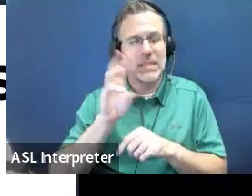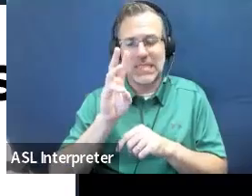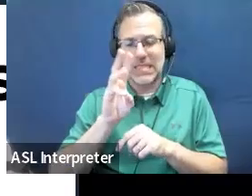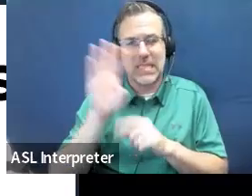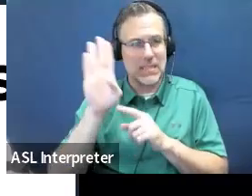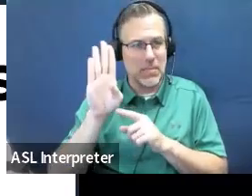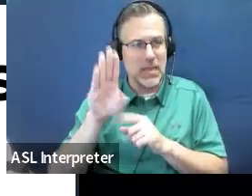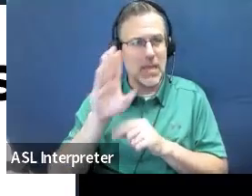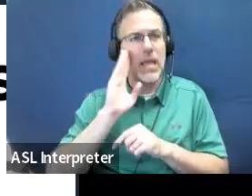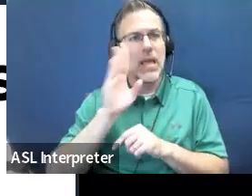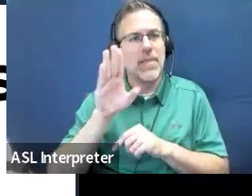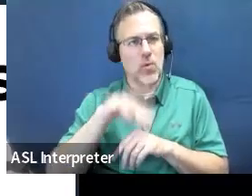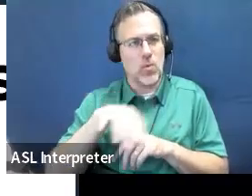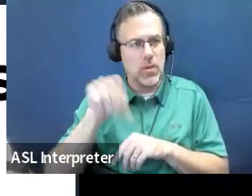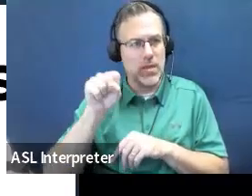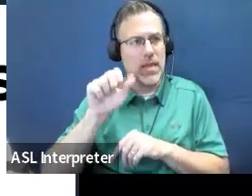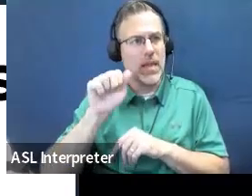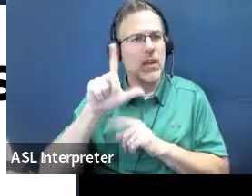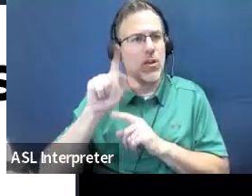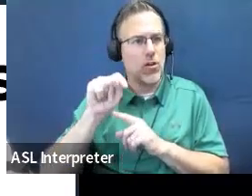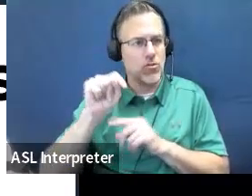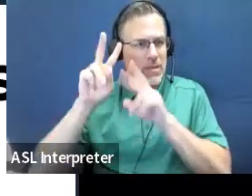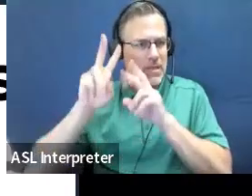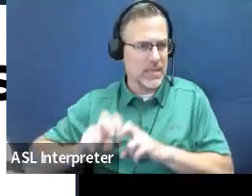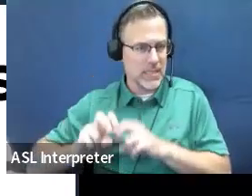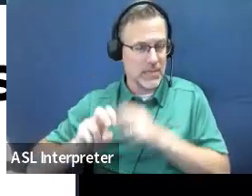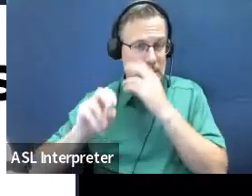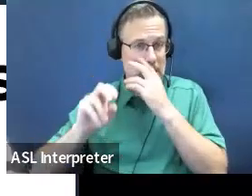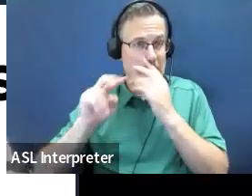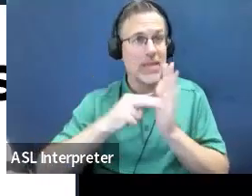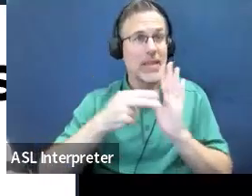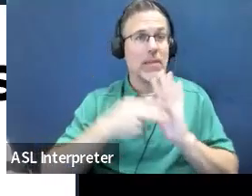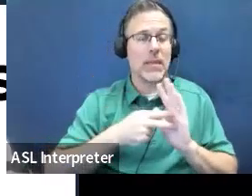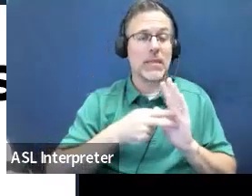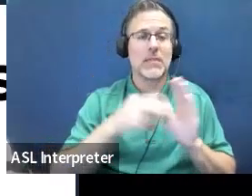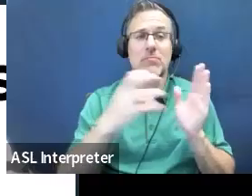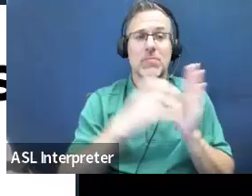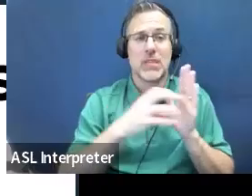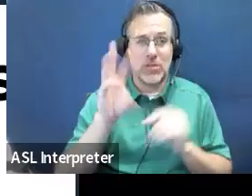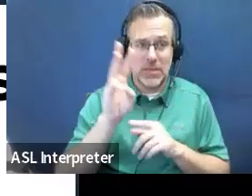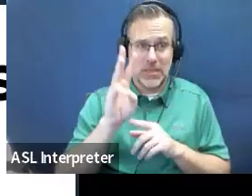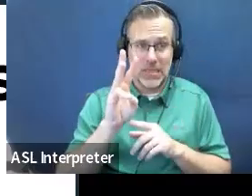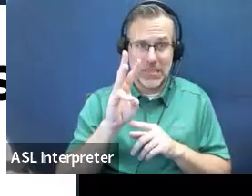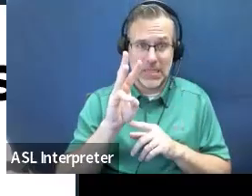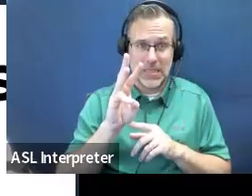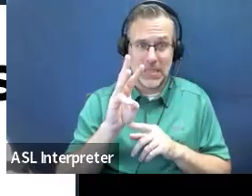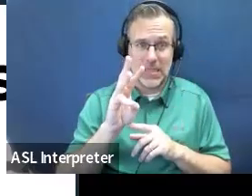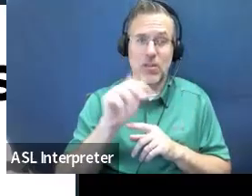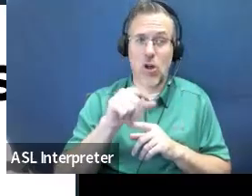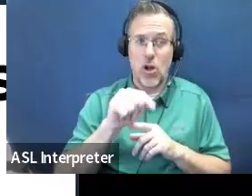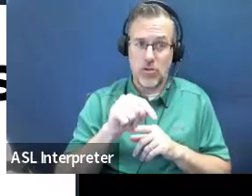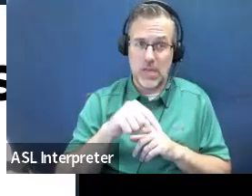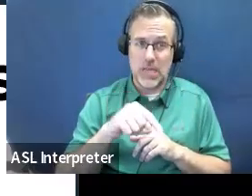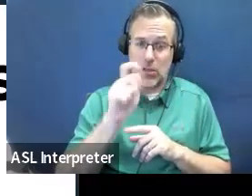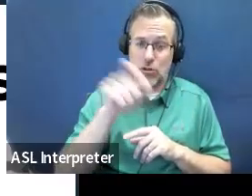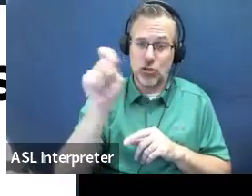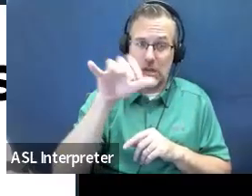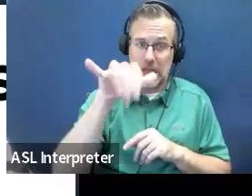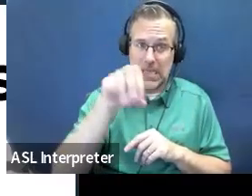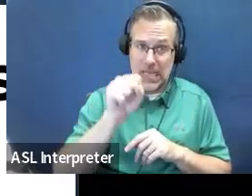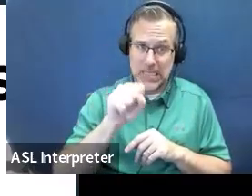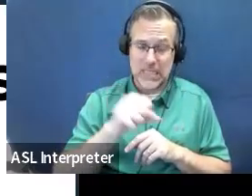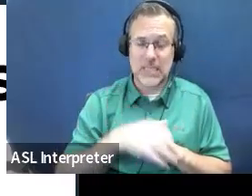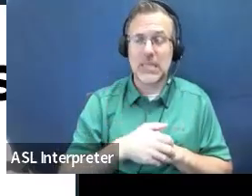the alternate assessment. So that means in section 6, the alternate, yes, they are going to take it. That's checked